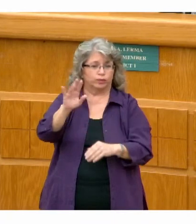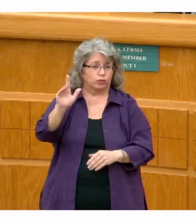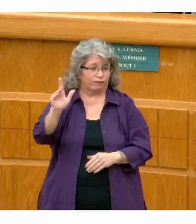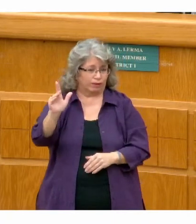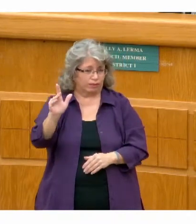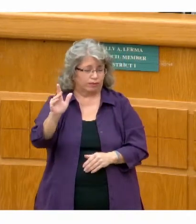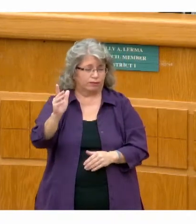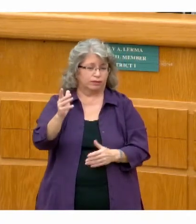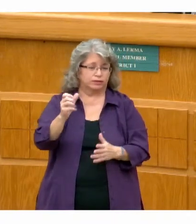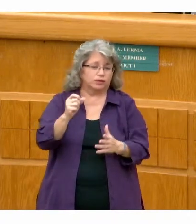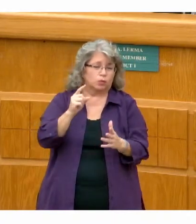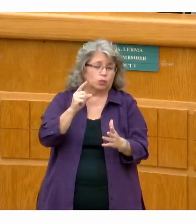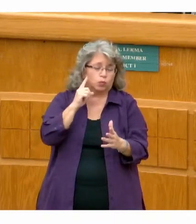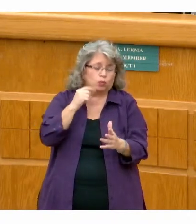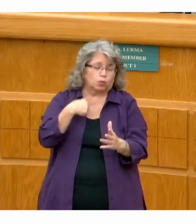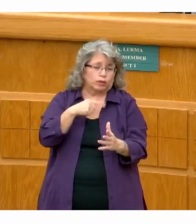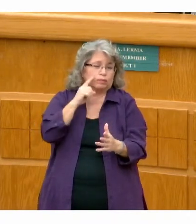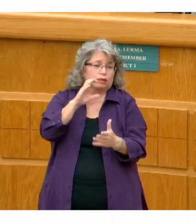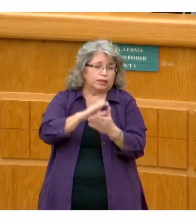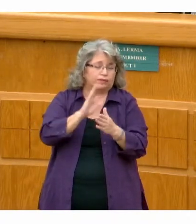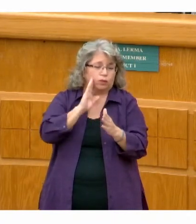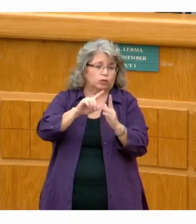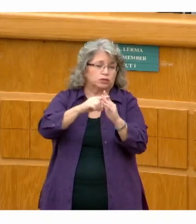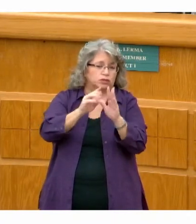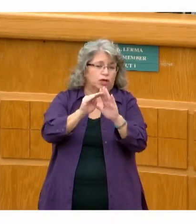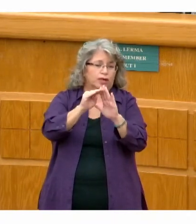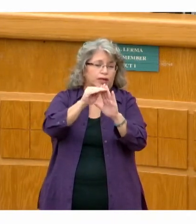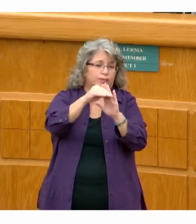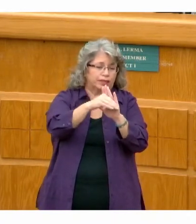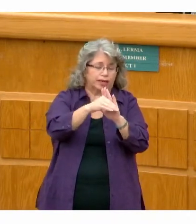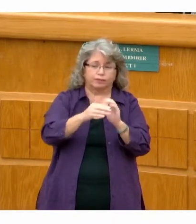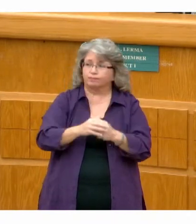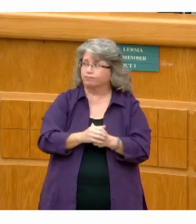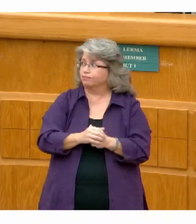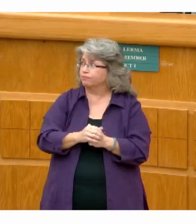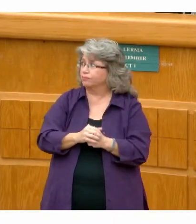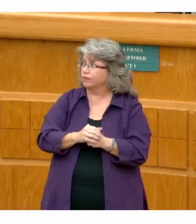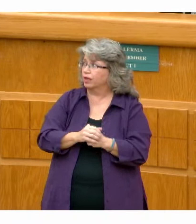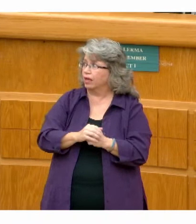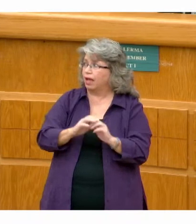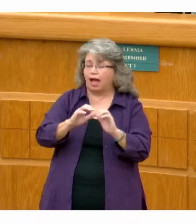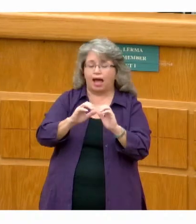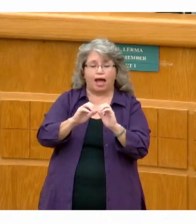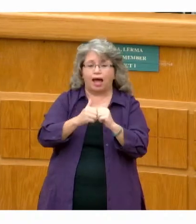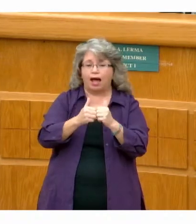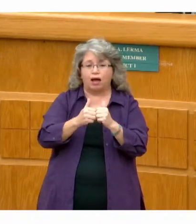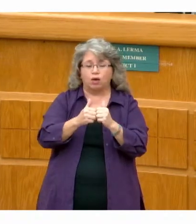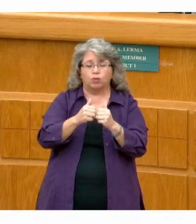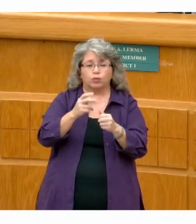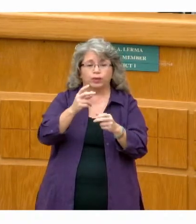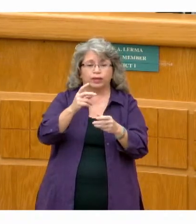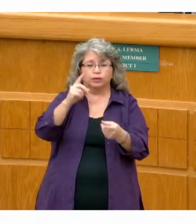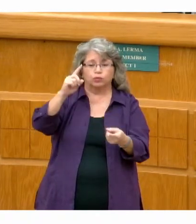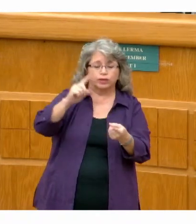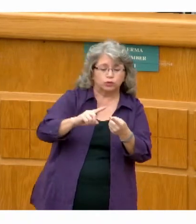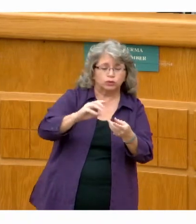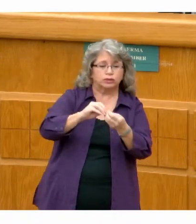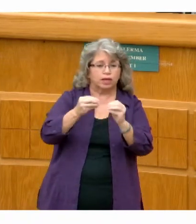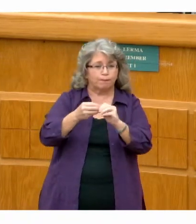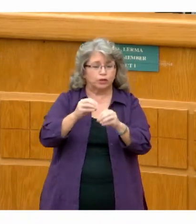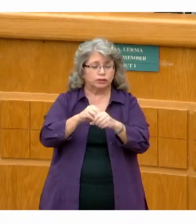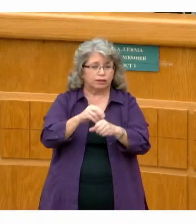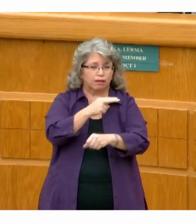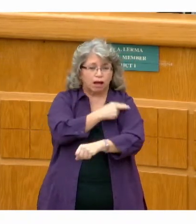hospitalizations, they're reduced by masking, they're reduced by social distancing, they're reduced when you get curbside